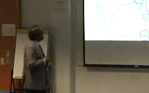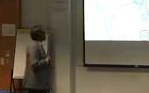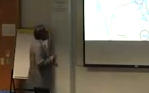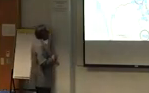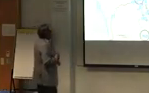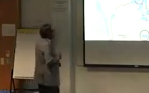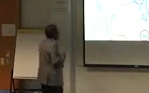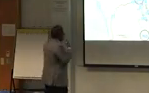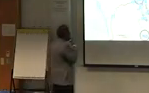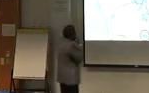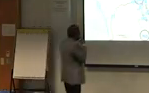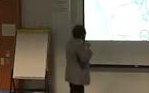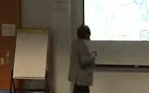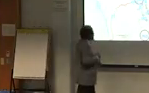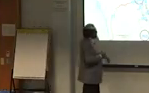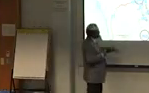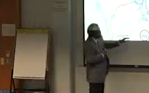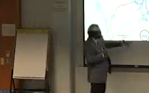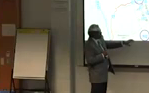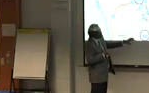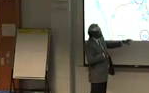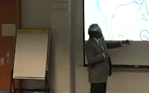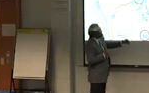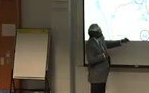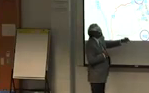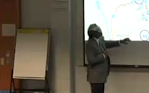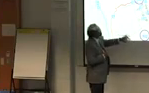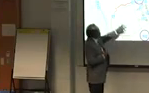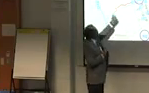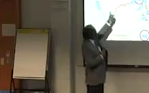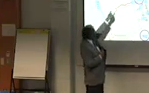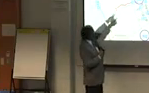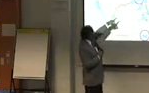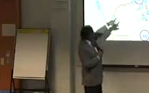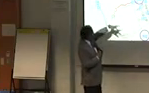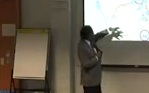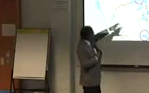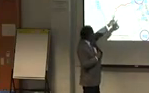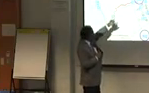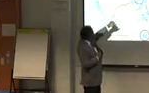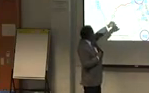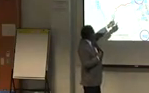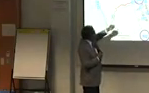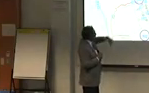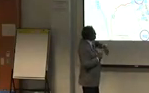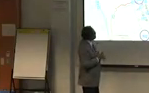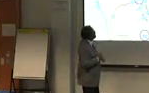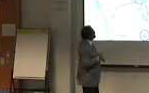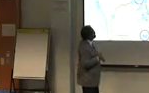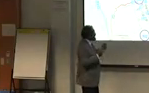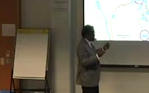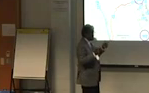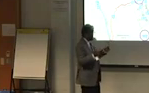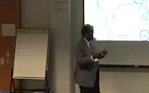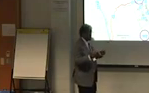There's also the other thing we obviously wanted to check out was the bathrooms, because it's always an issue. So there's three accessible bathrooms listed on